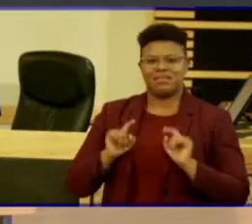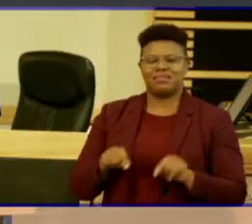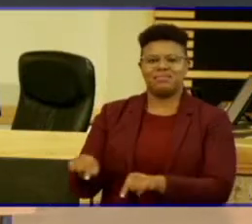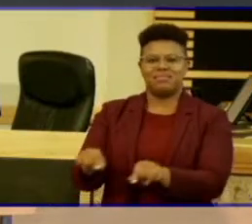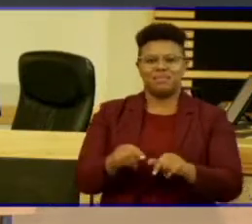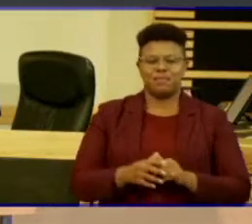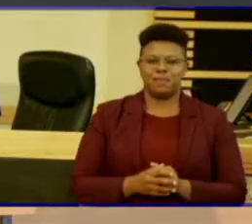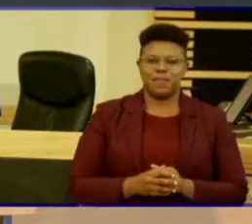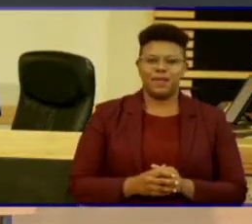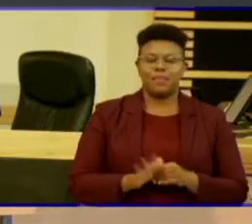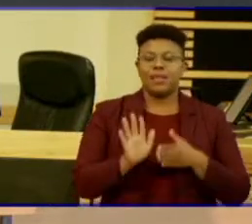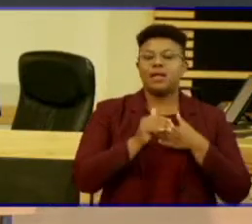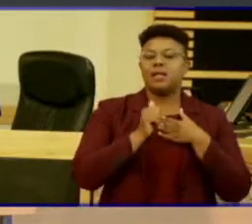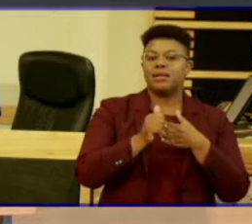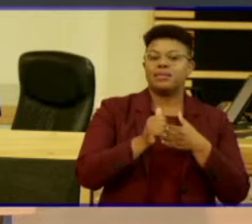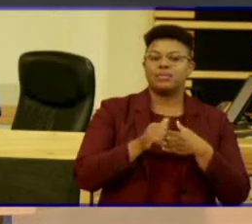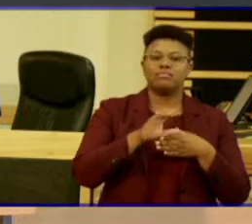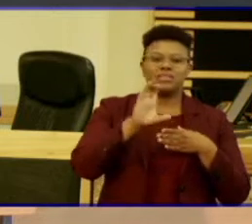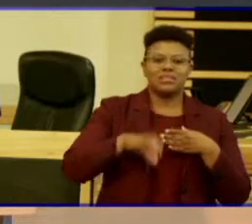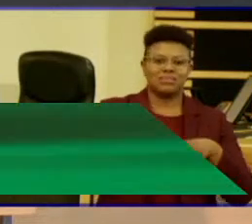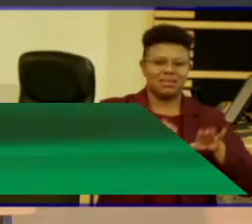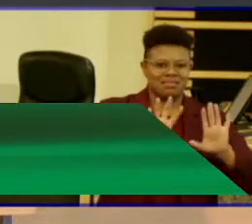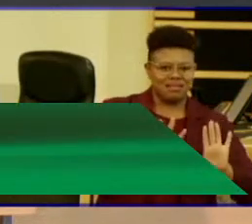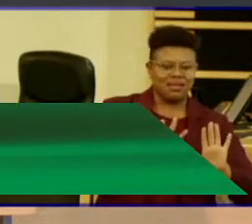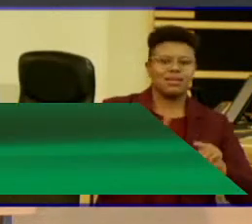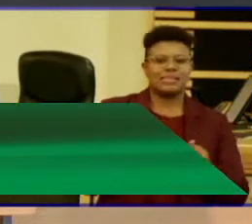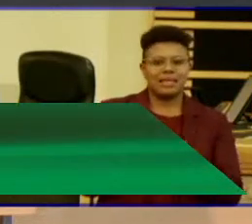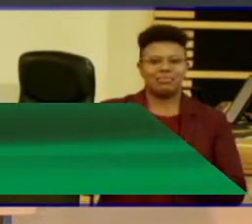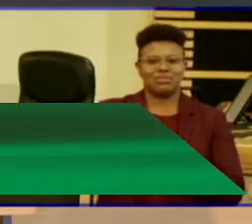leaders of Chapter 9 and Chapter 10 institutions,